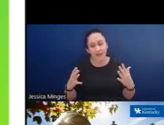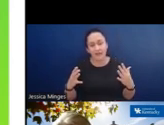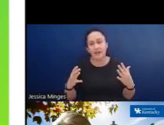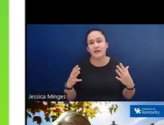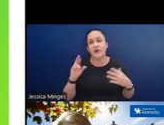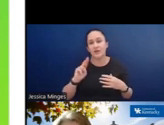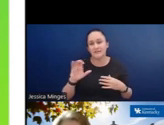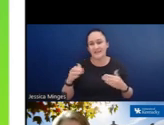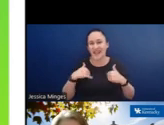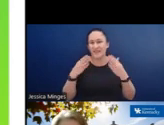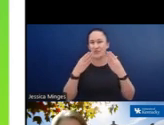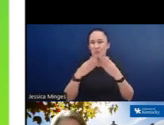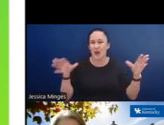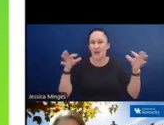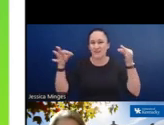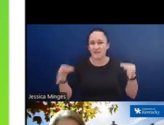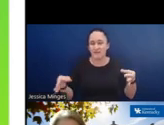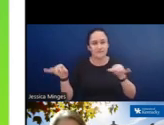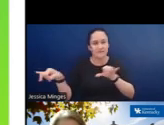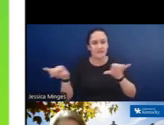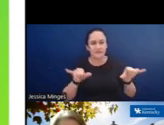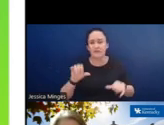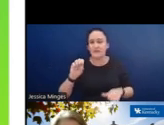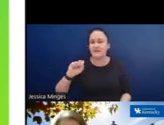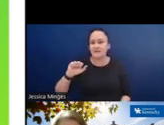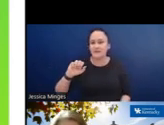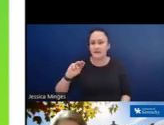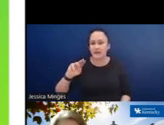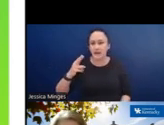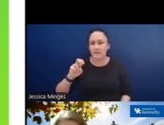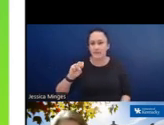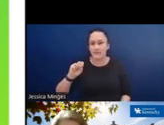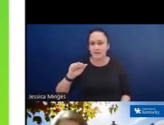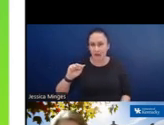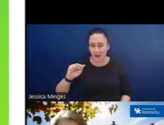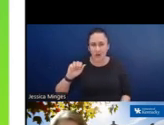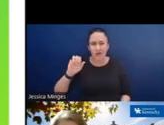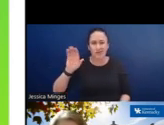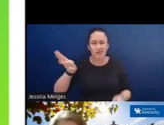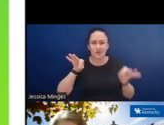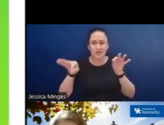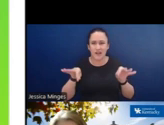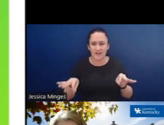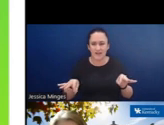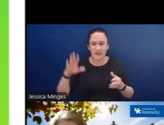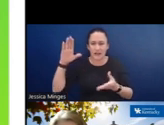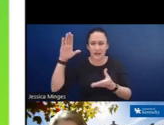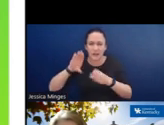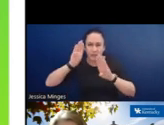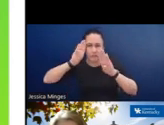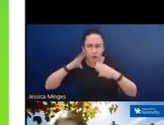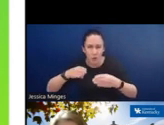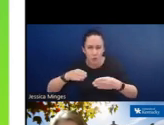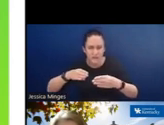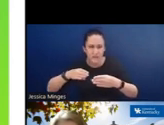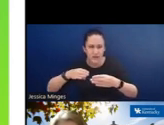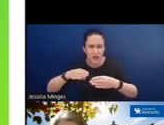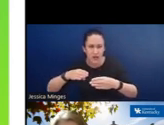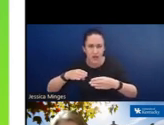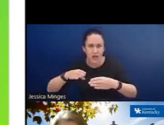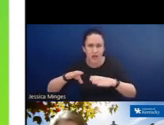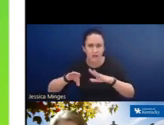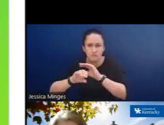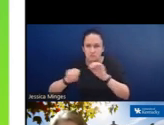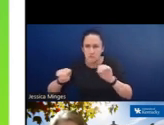broad definition. So similar to SAMHSA, who the definition is less focused on abstinence and